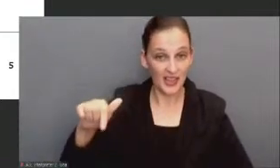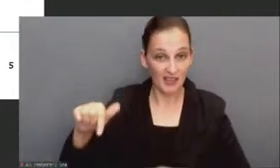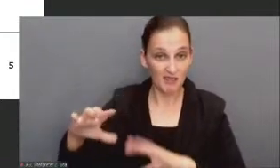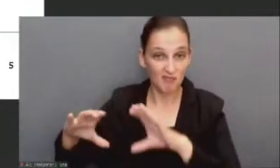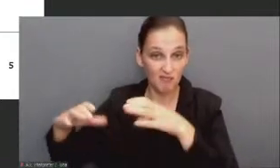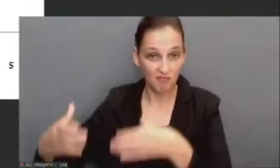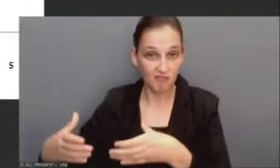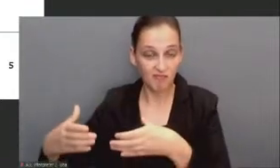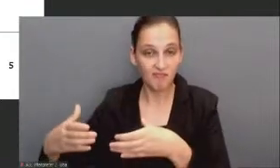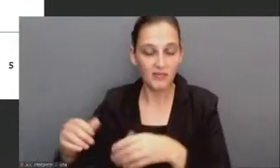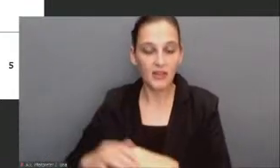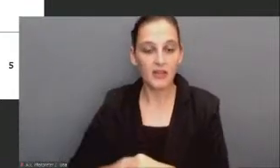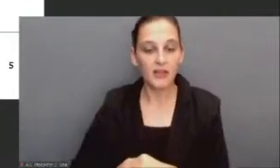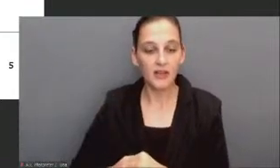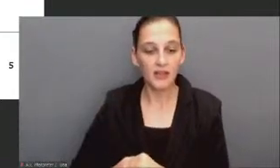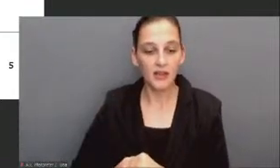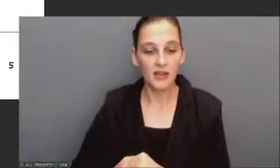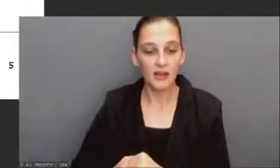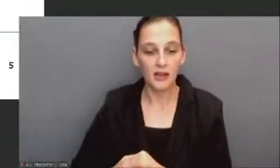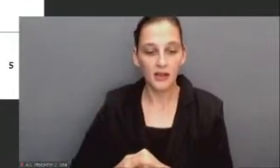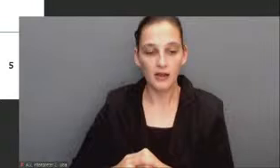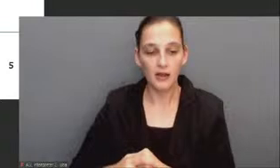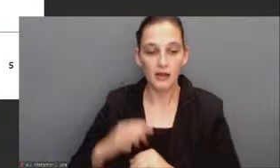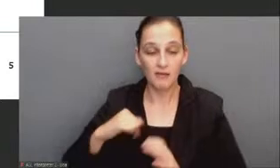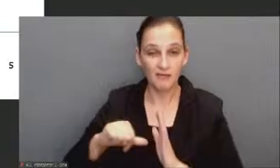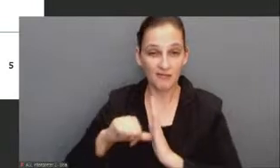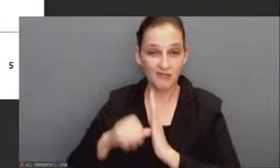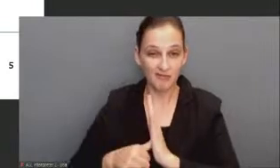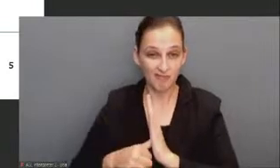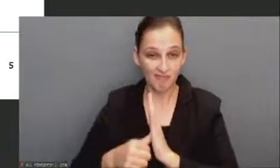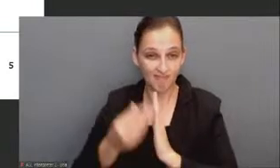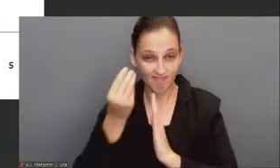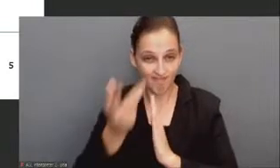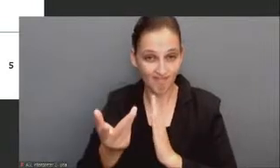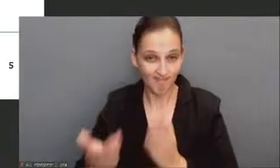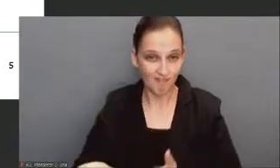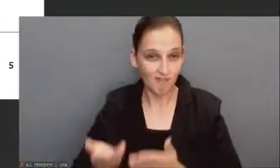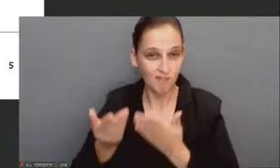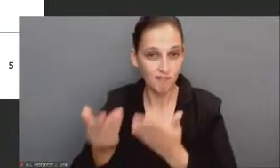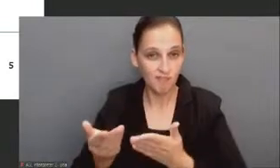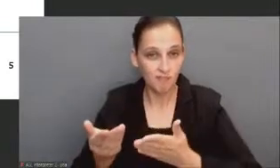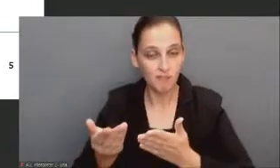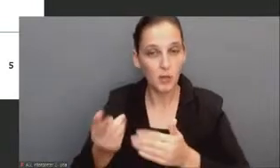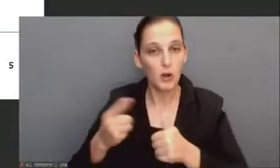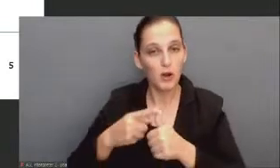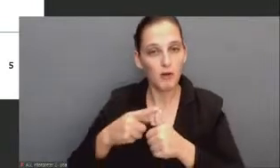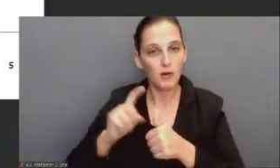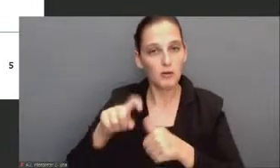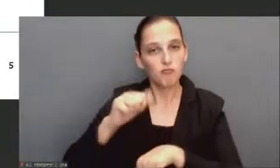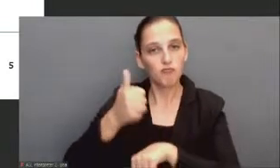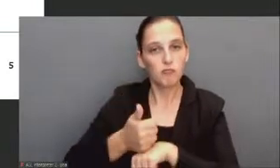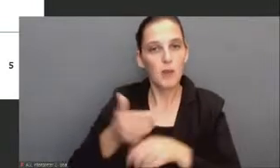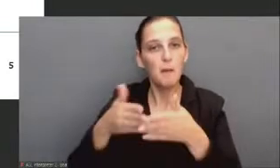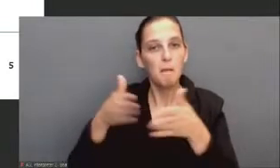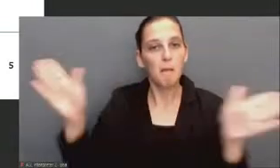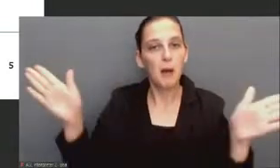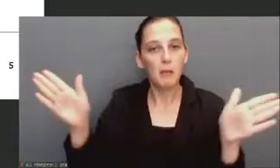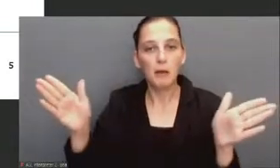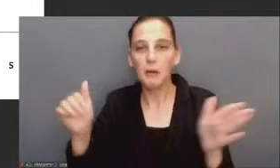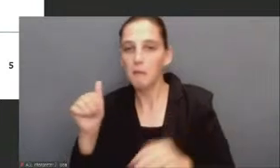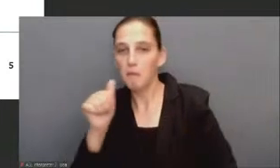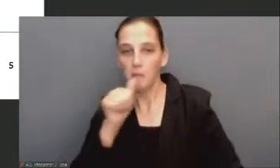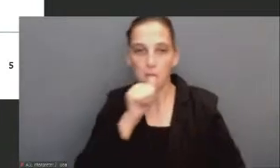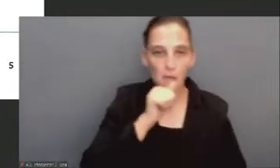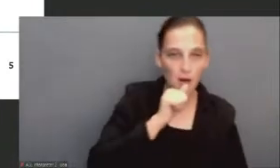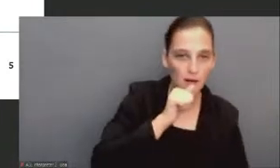highlight the recommendation for us to create a public-private partnership that will include not only